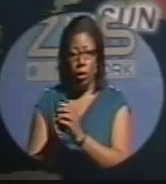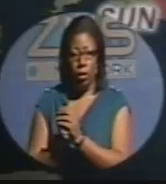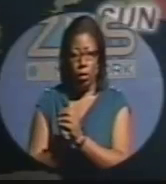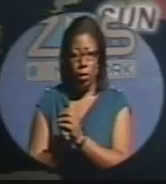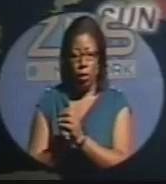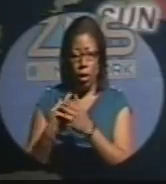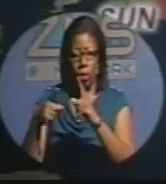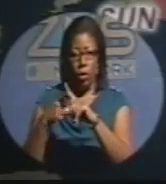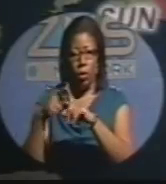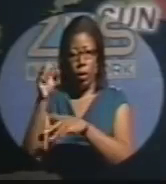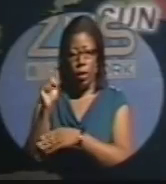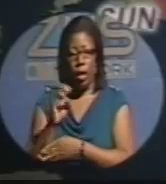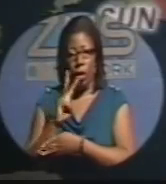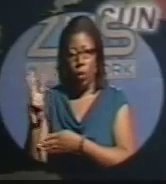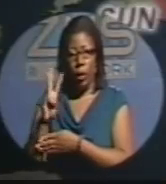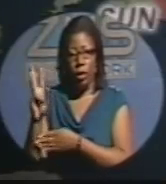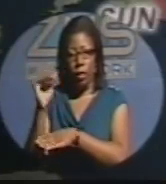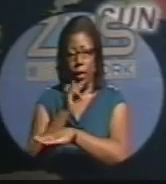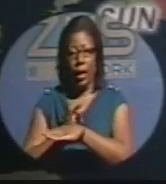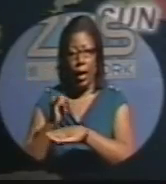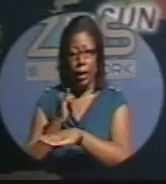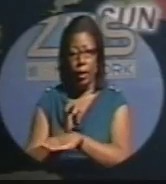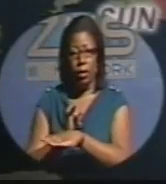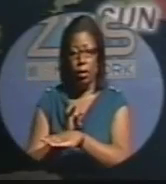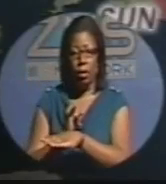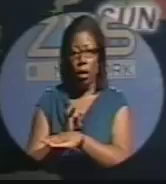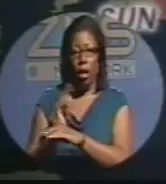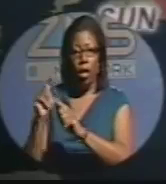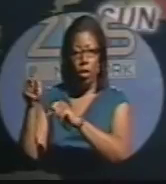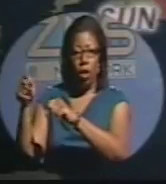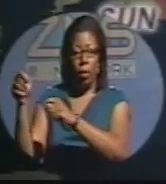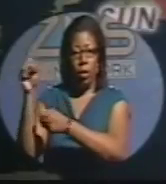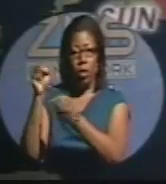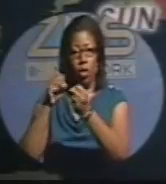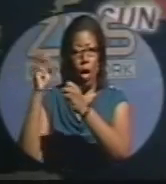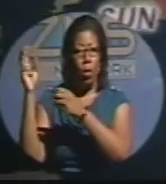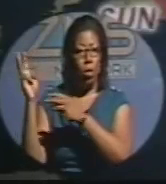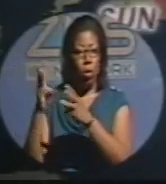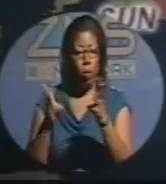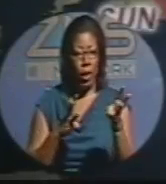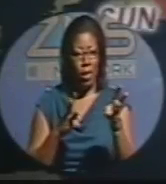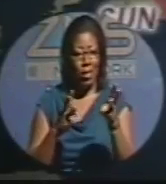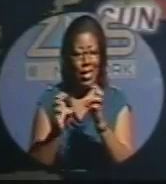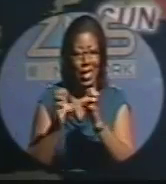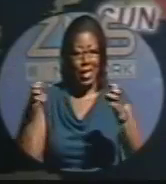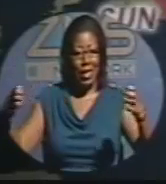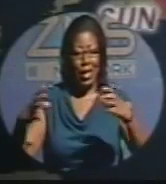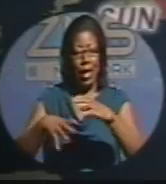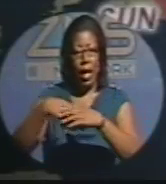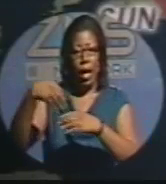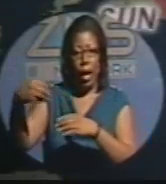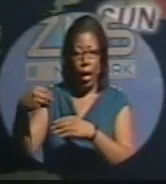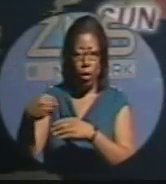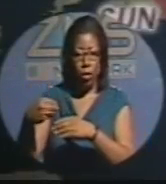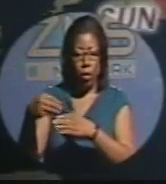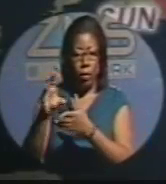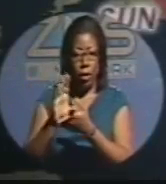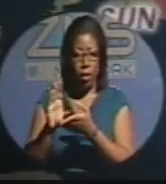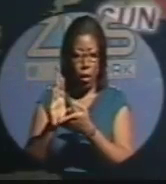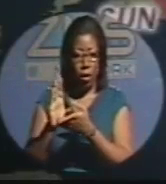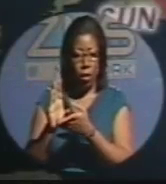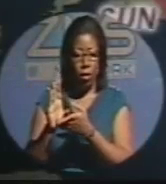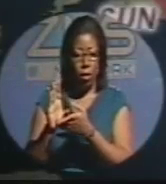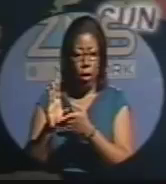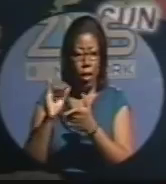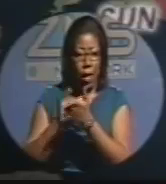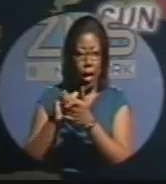quite to the south and west of these islands. However, the tropical storm force winds extend outward 140 miles per hour from the center, and for that